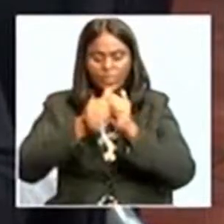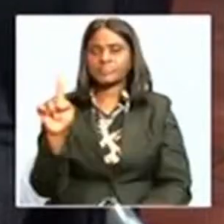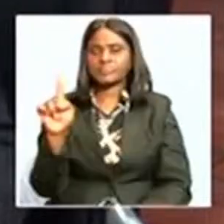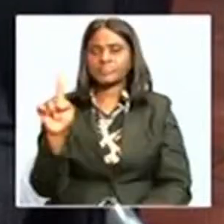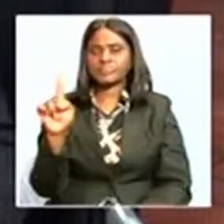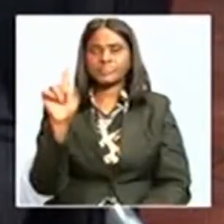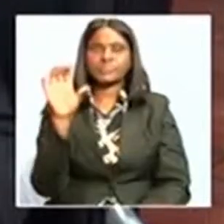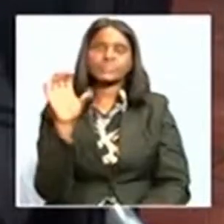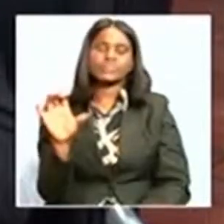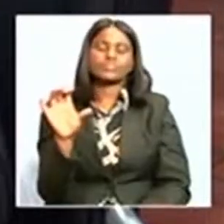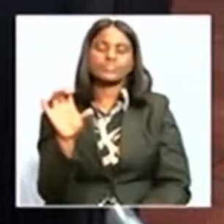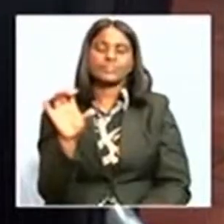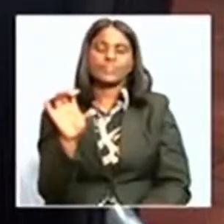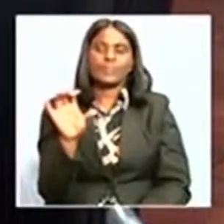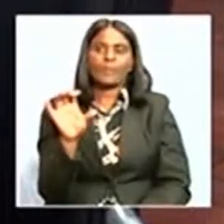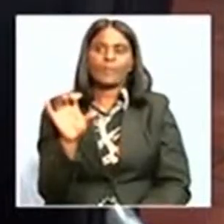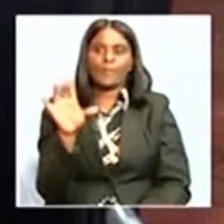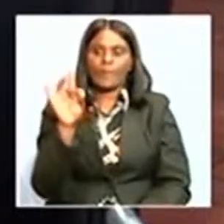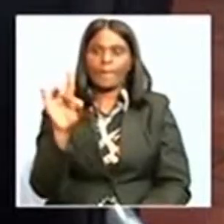81C.